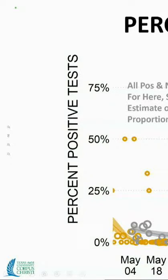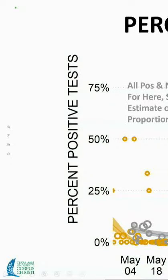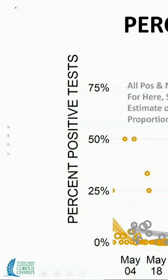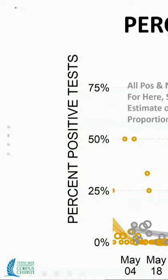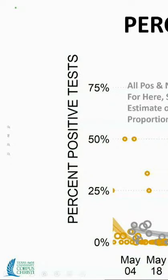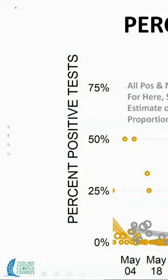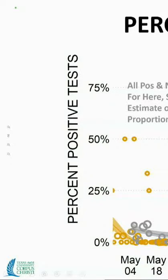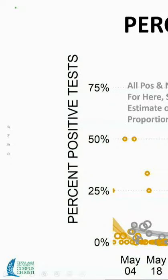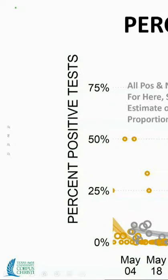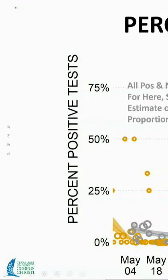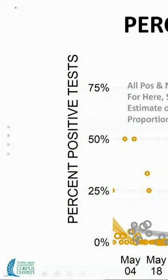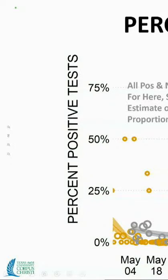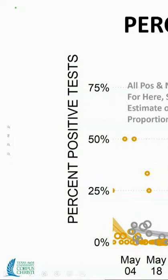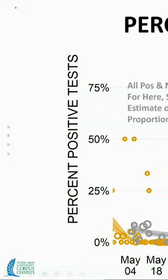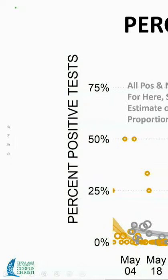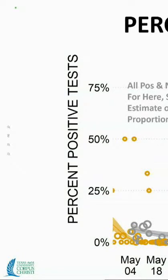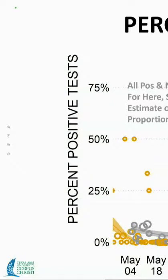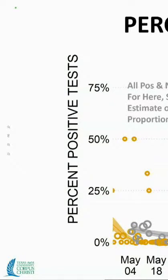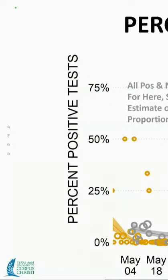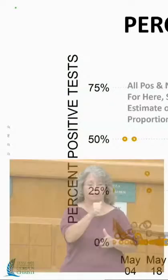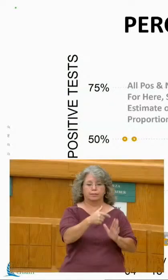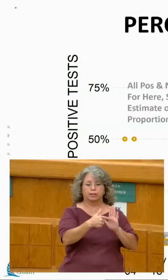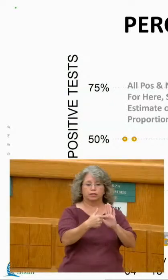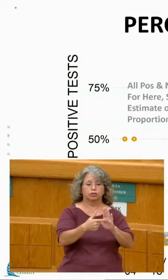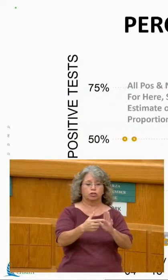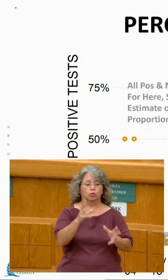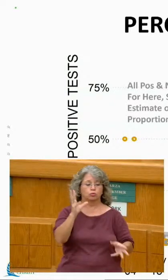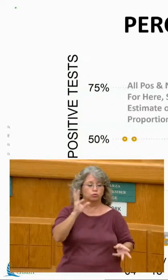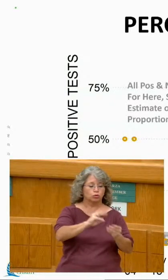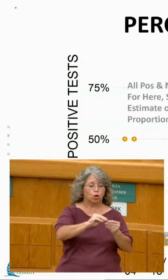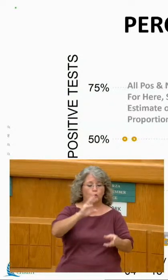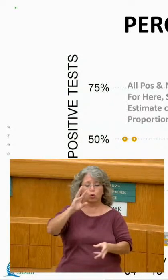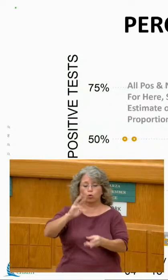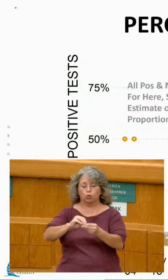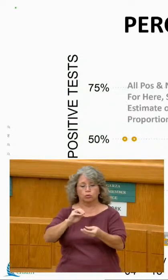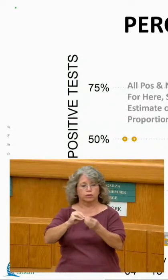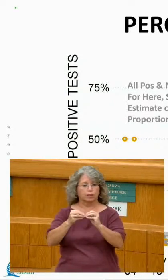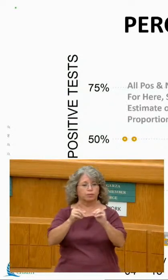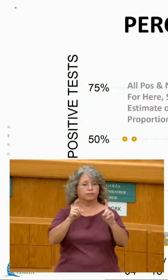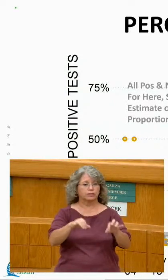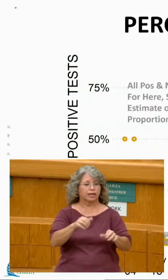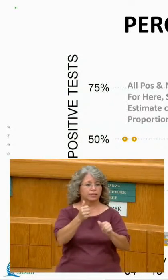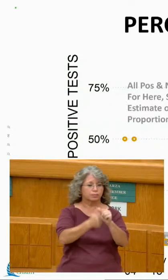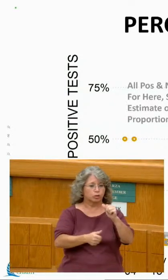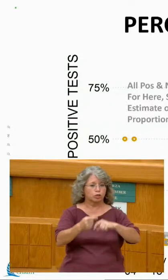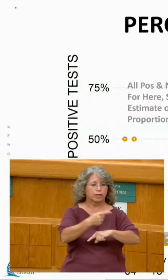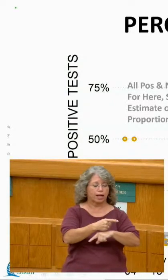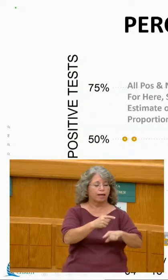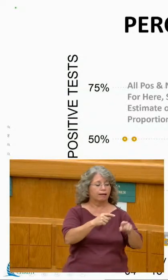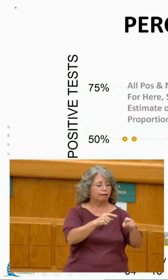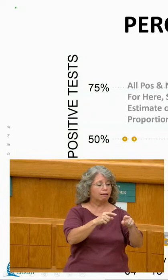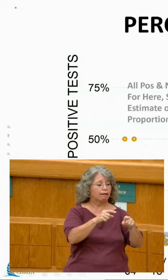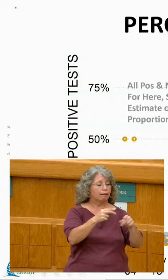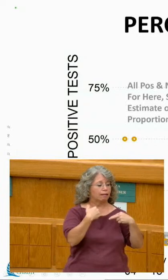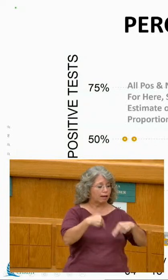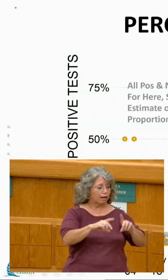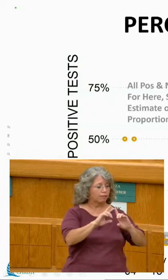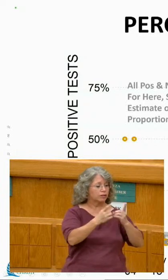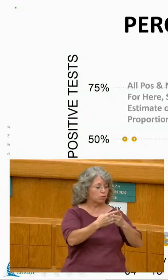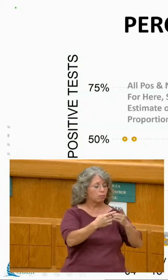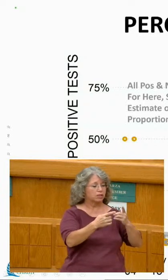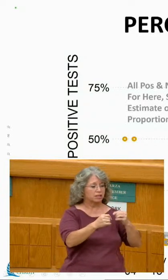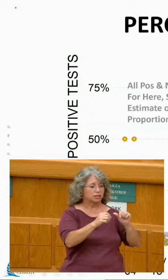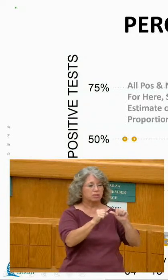going to show the number of tests that are being done per day, they've been level for the public health department. So this is not reflective